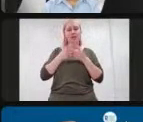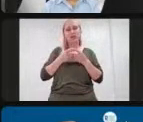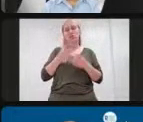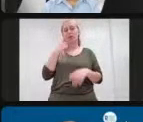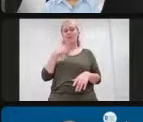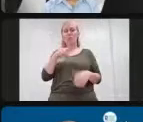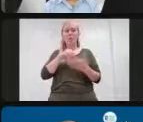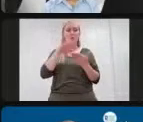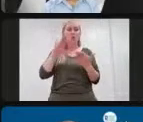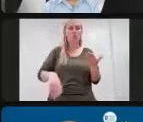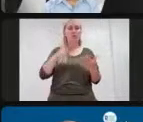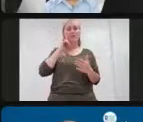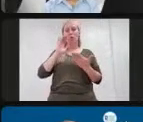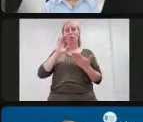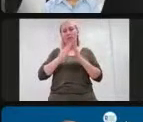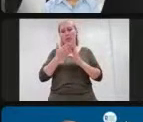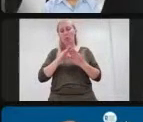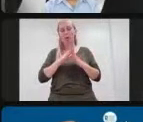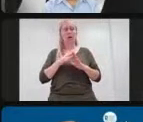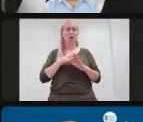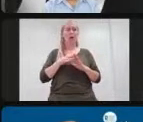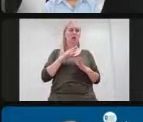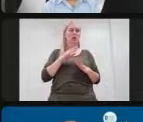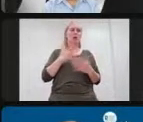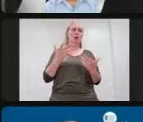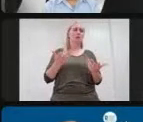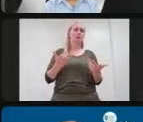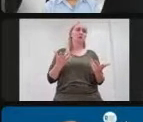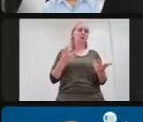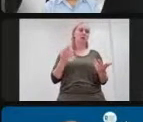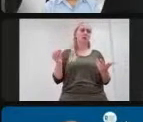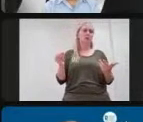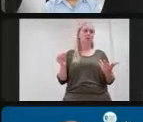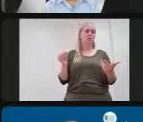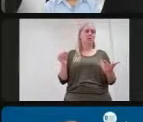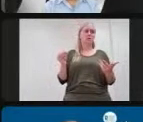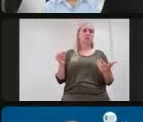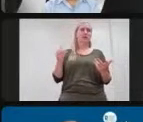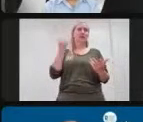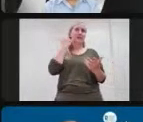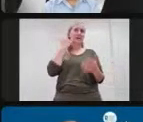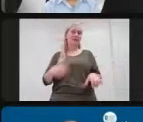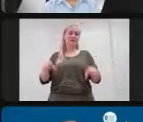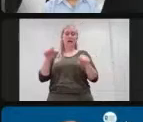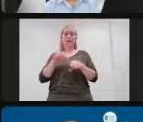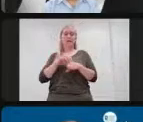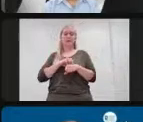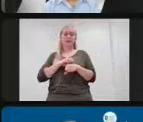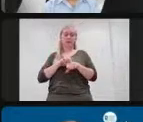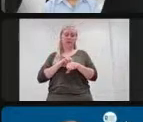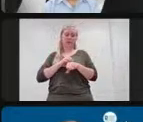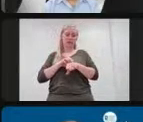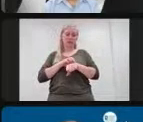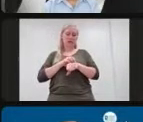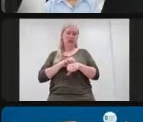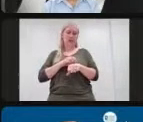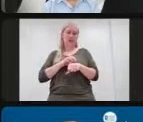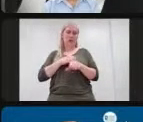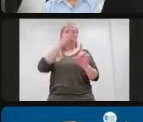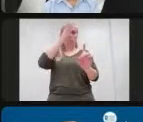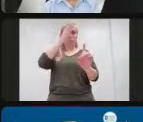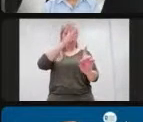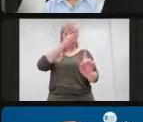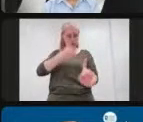the students, and for our community. And if it takes, you know, a point of order